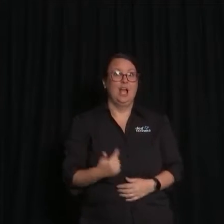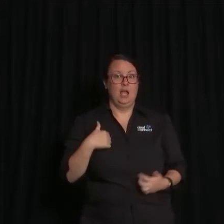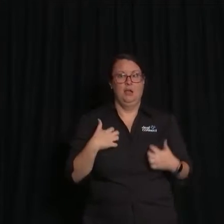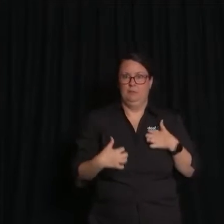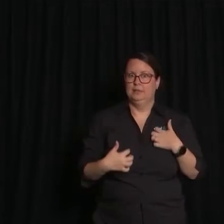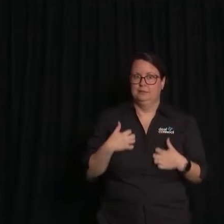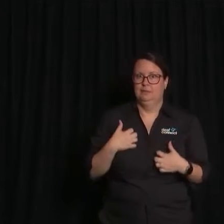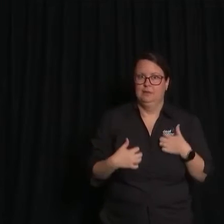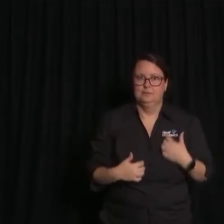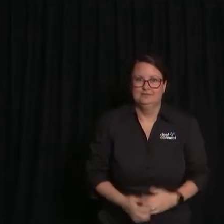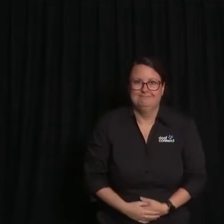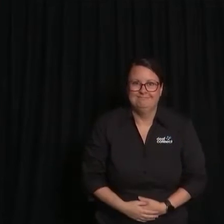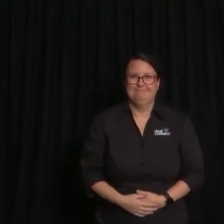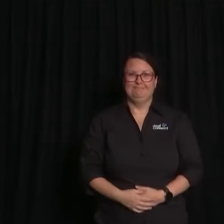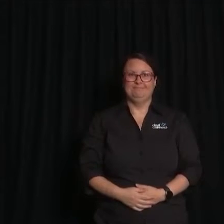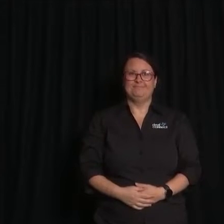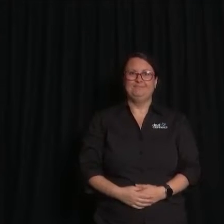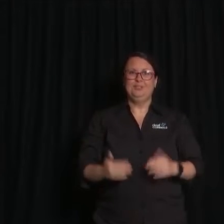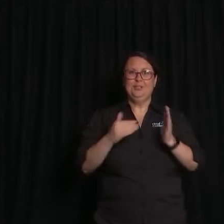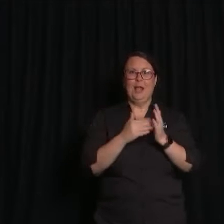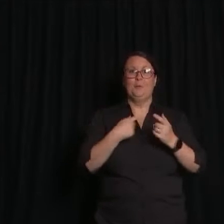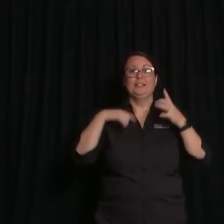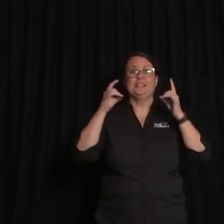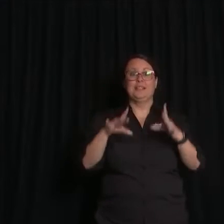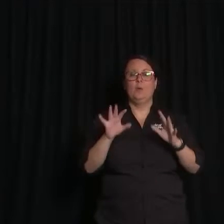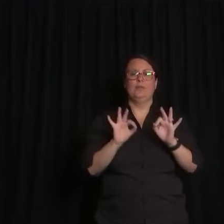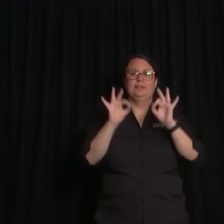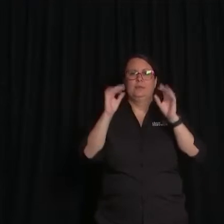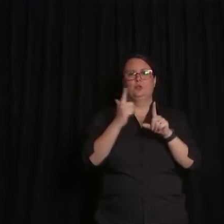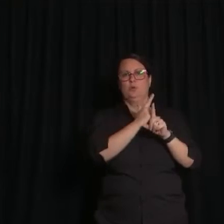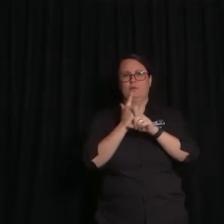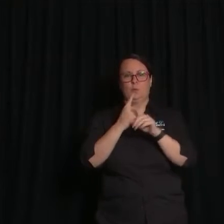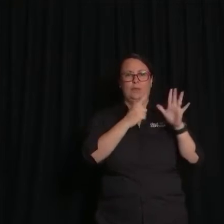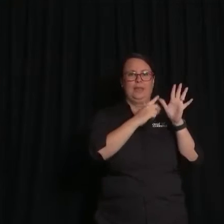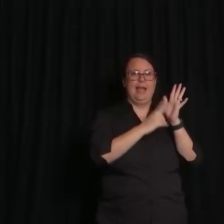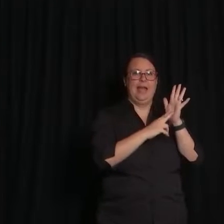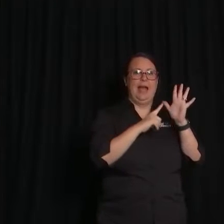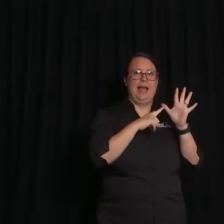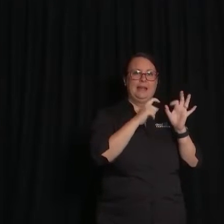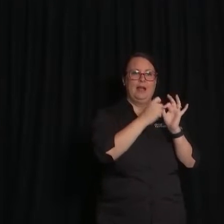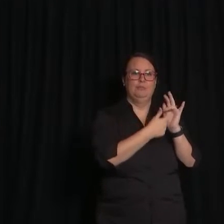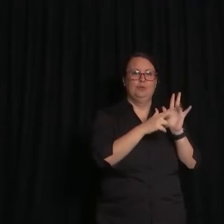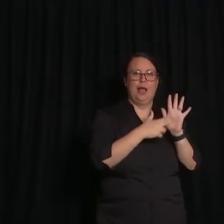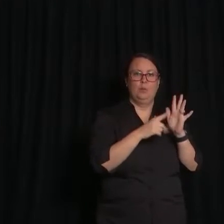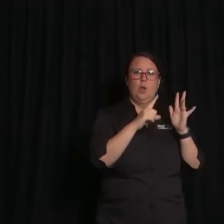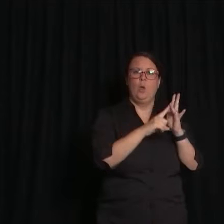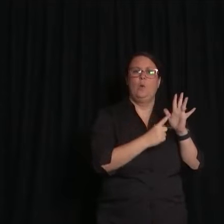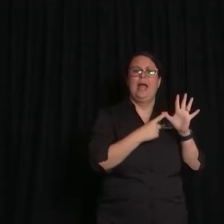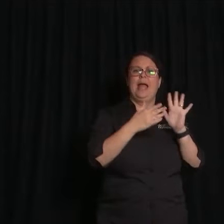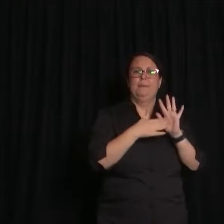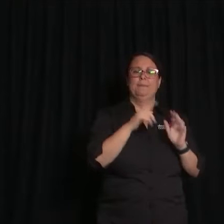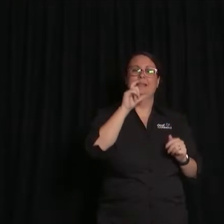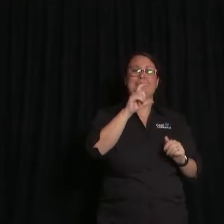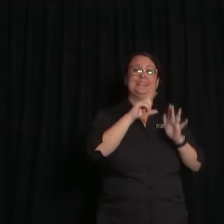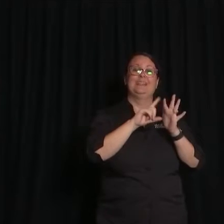one. Today we'll begin with a very special conversation between Anna Brown OAM, the CEO of Equality